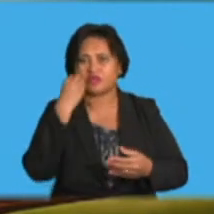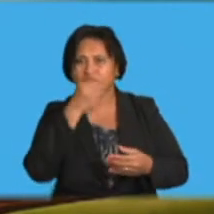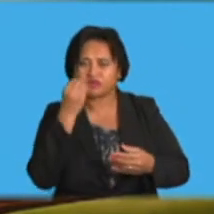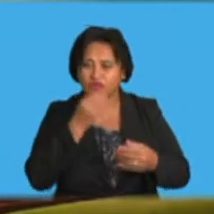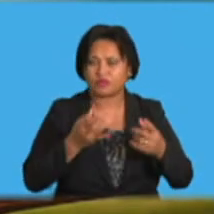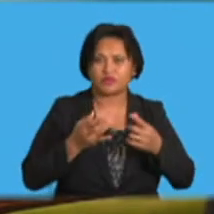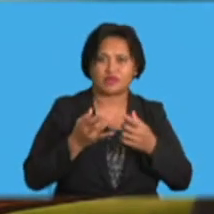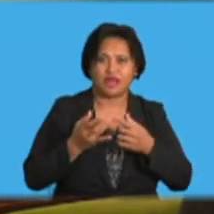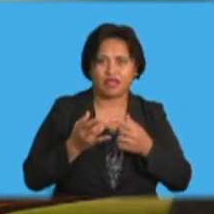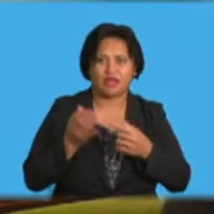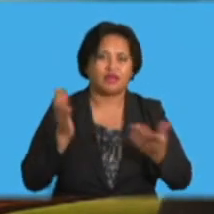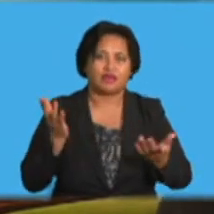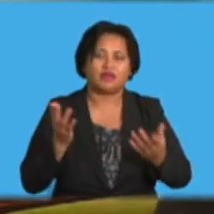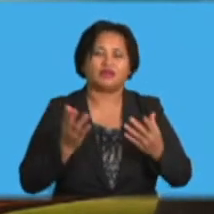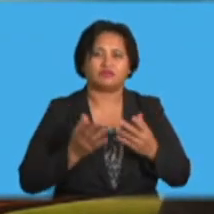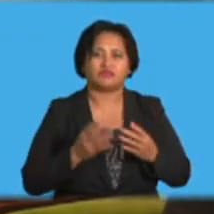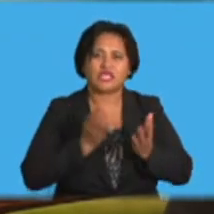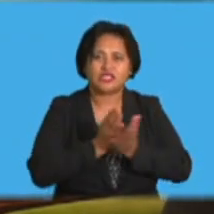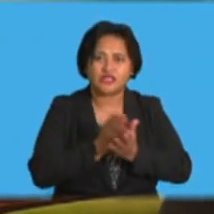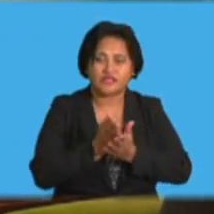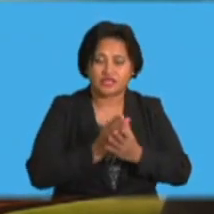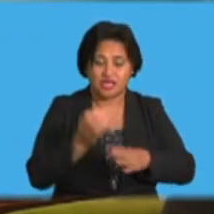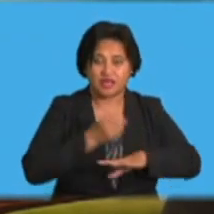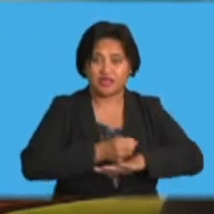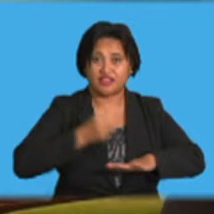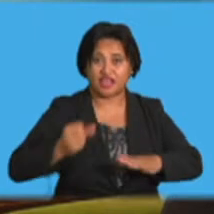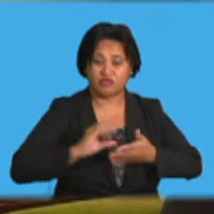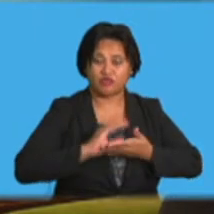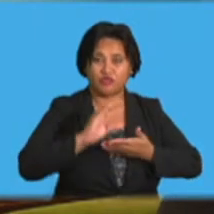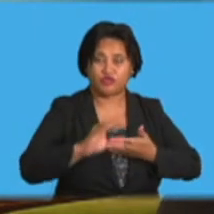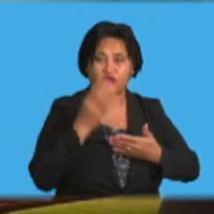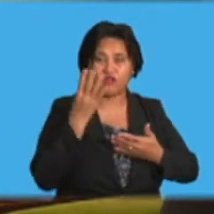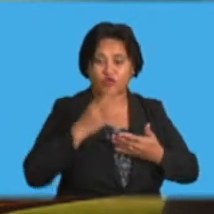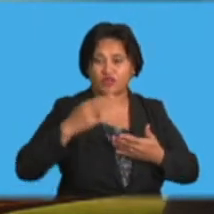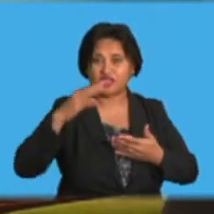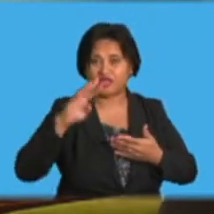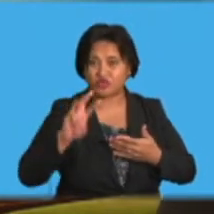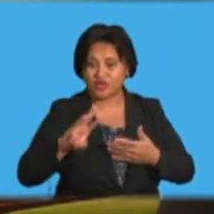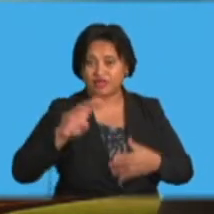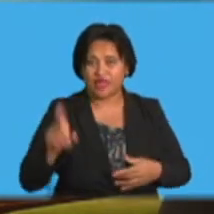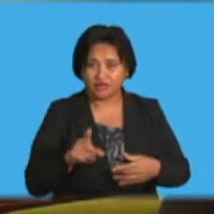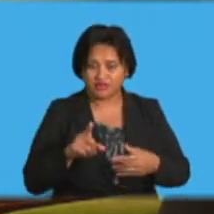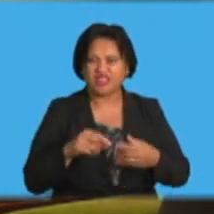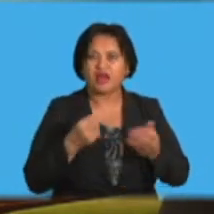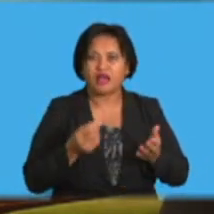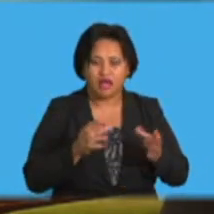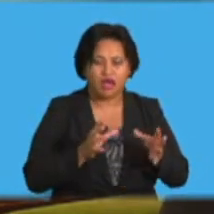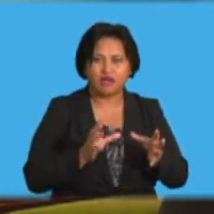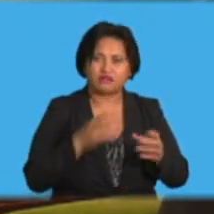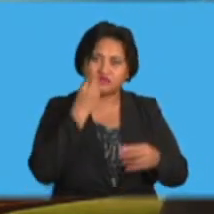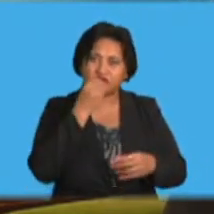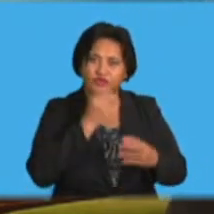essentials. Government provided a total of 43,735 ration packs in the affected areas. Each